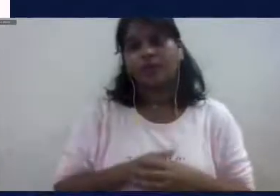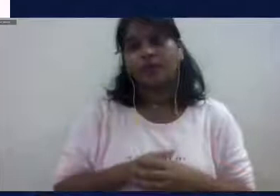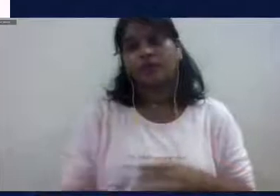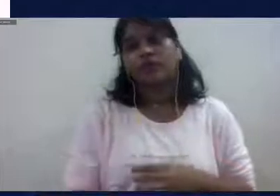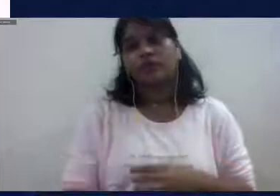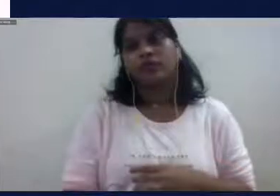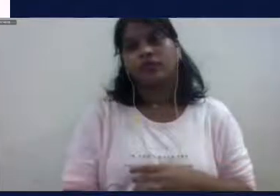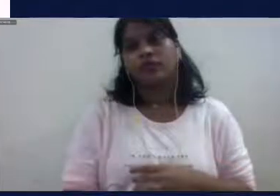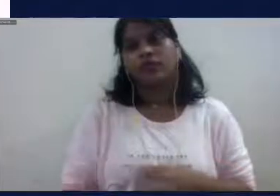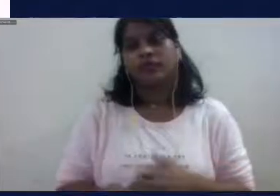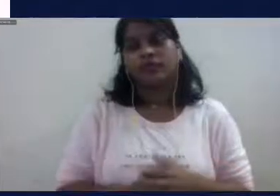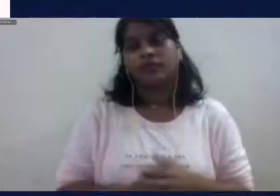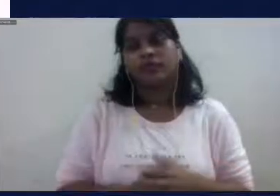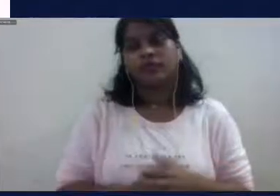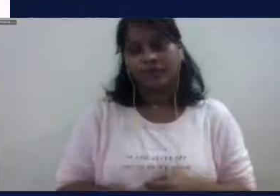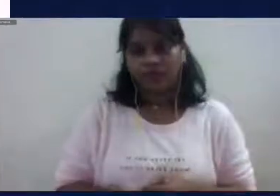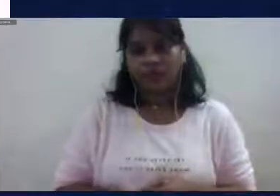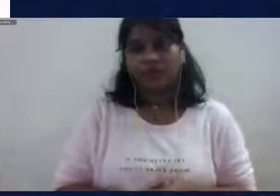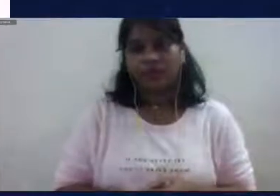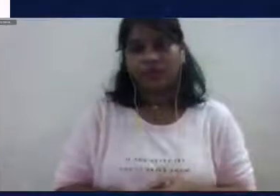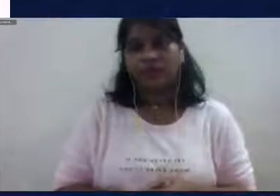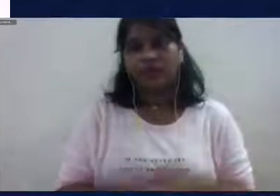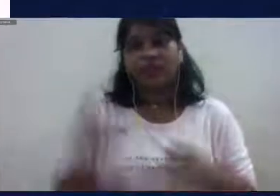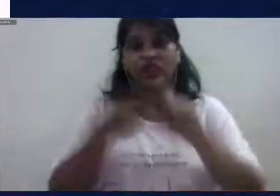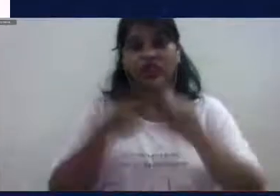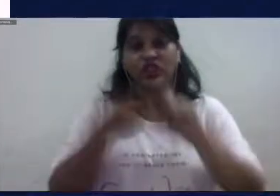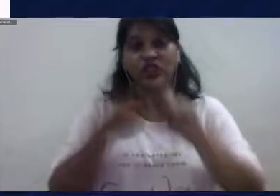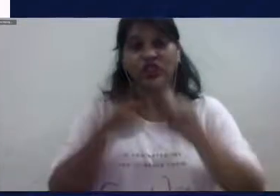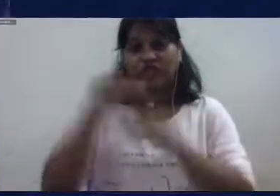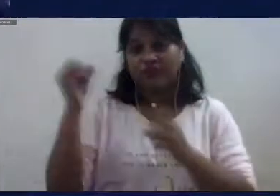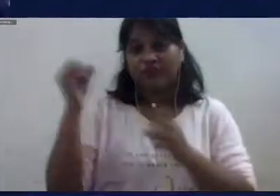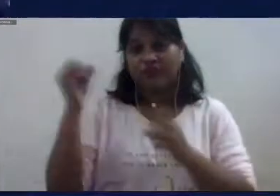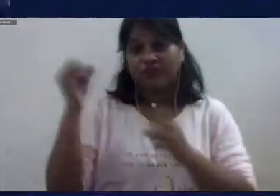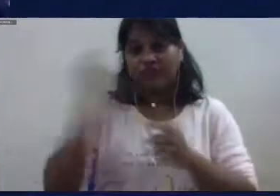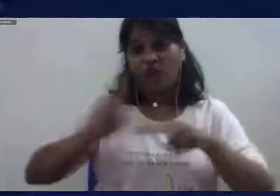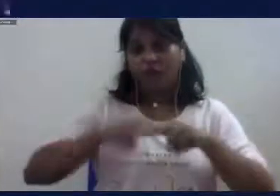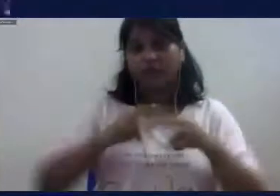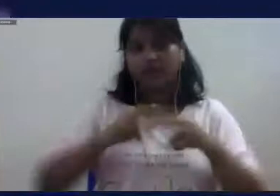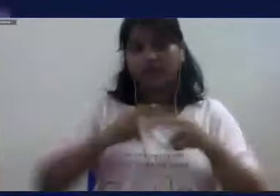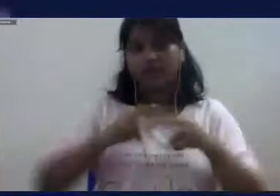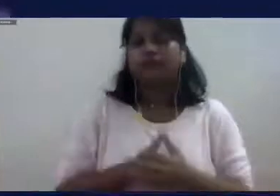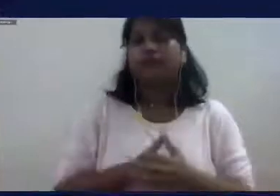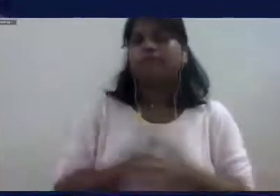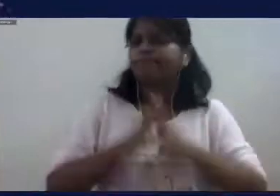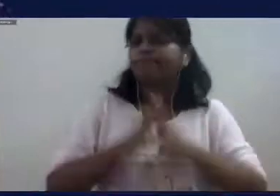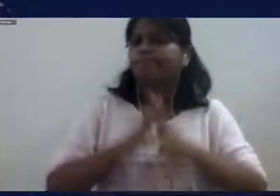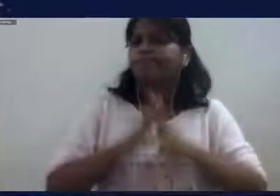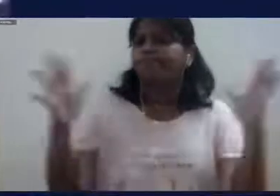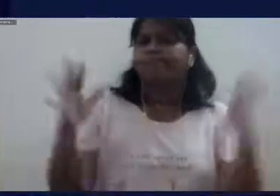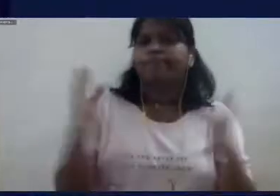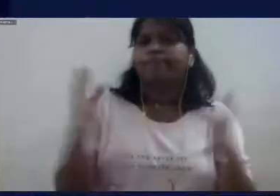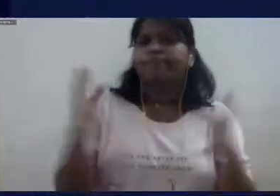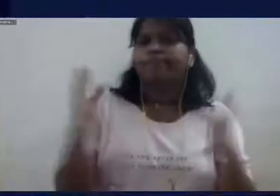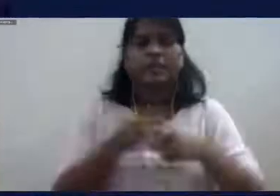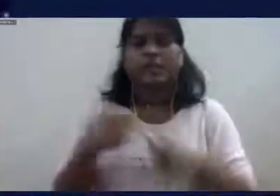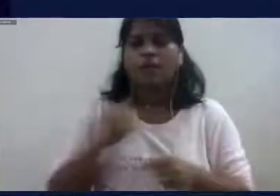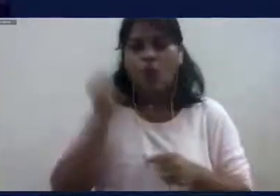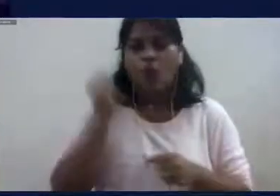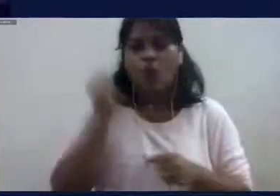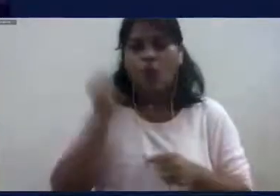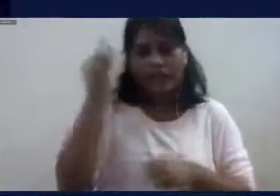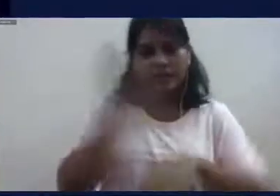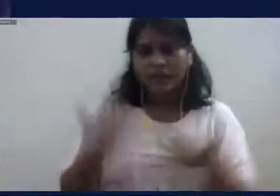in this region, as the Chief Design Officer. One of the big things that I've seen in my